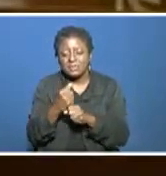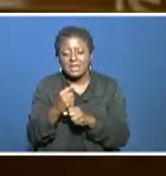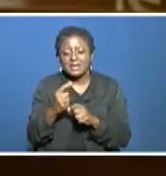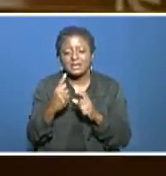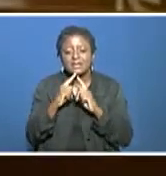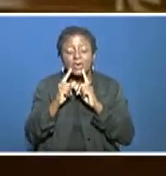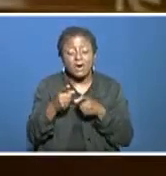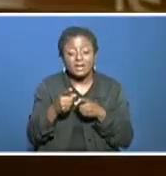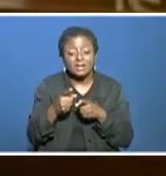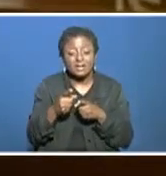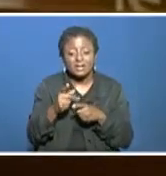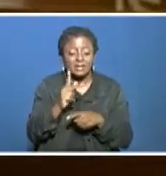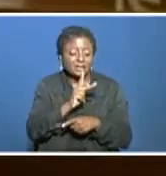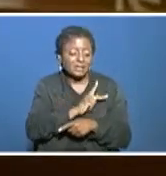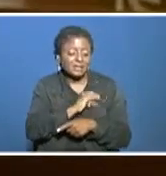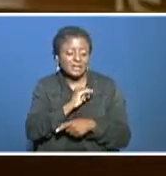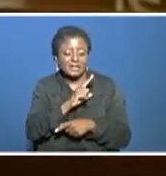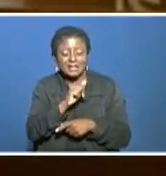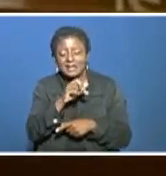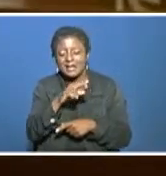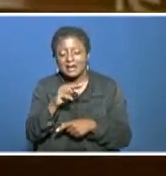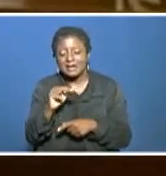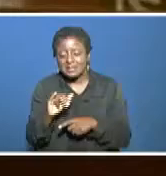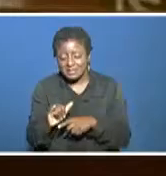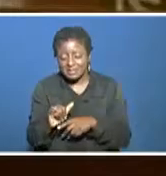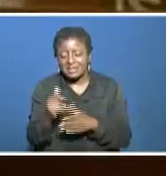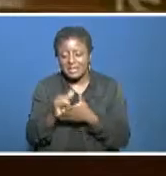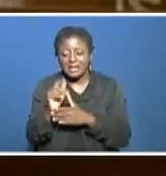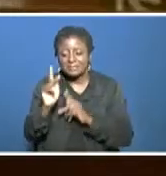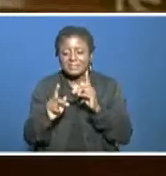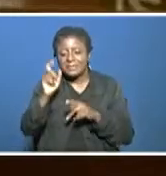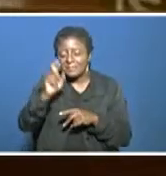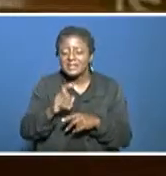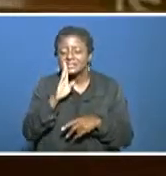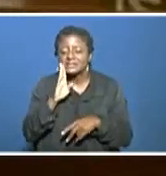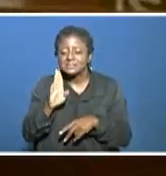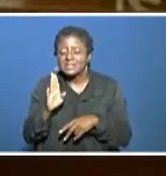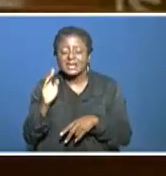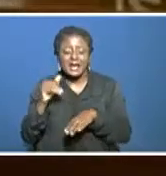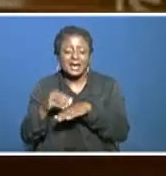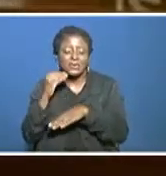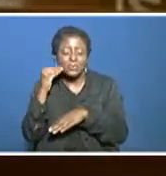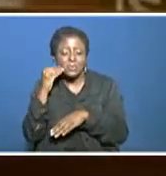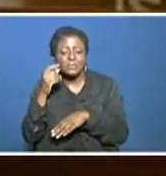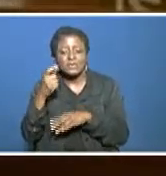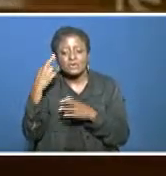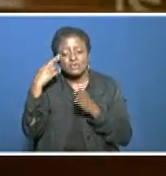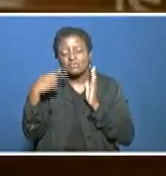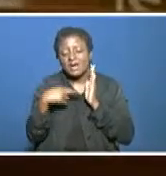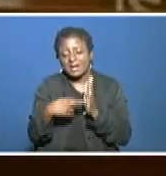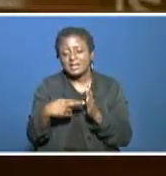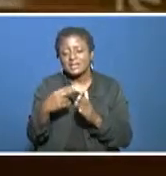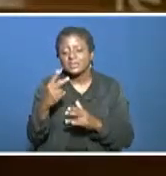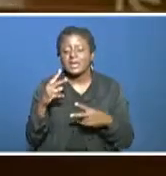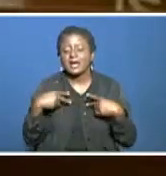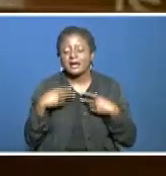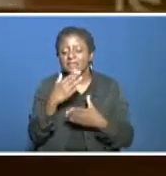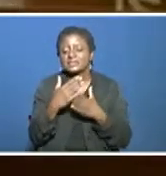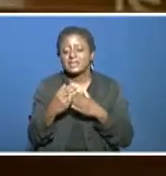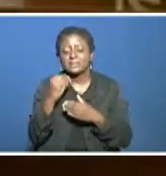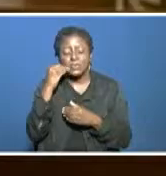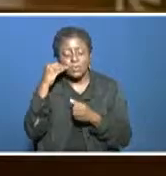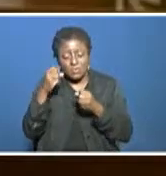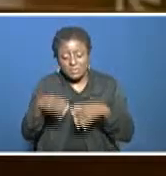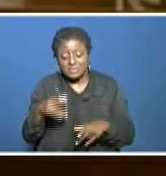people must be at home, you have to recognize that we have some homeless people in this